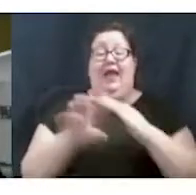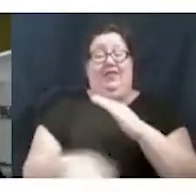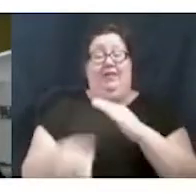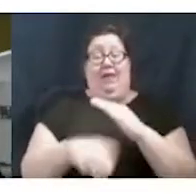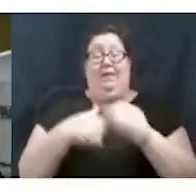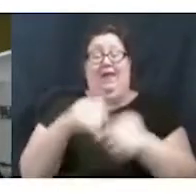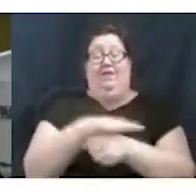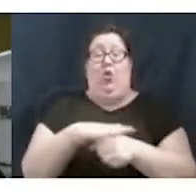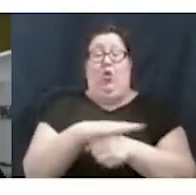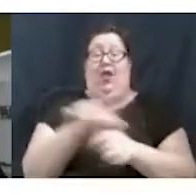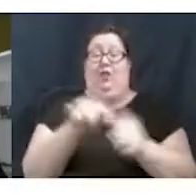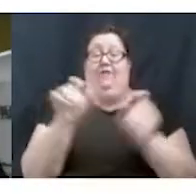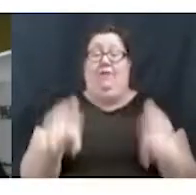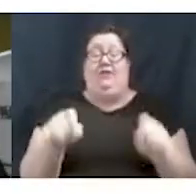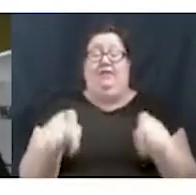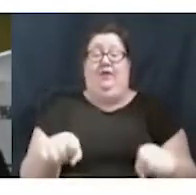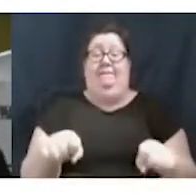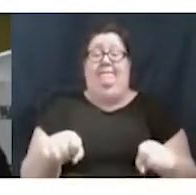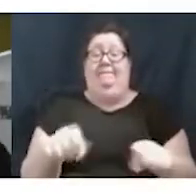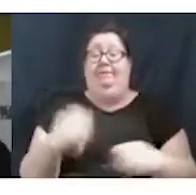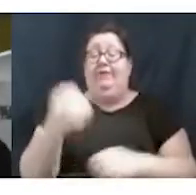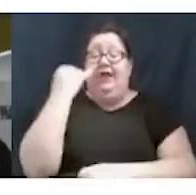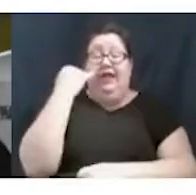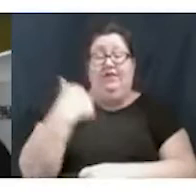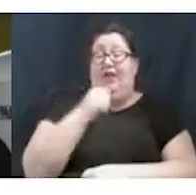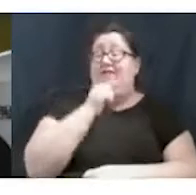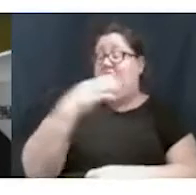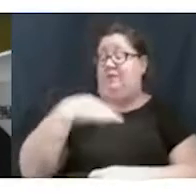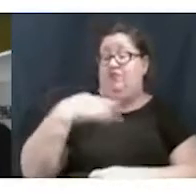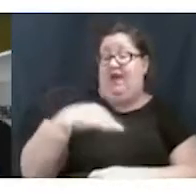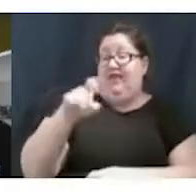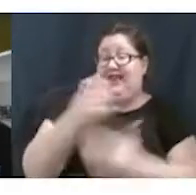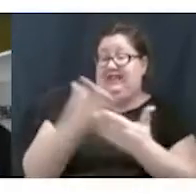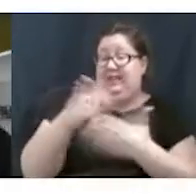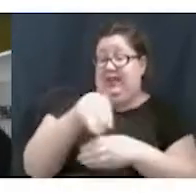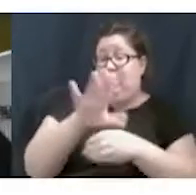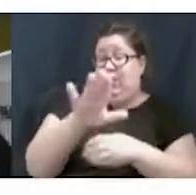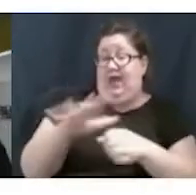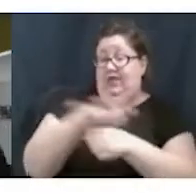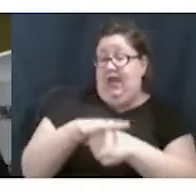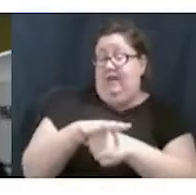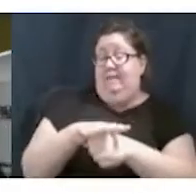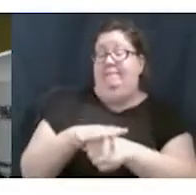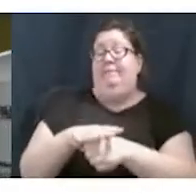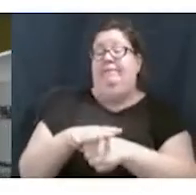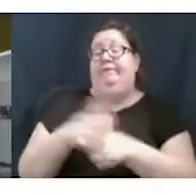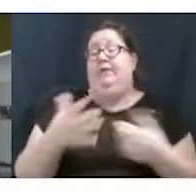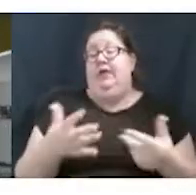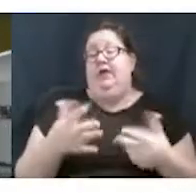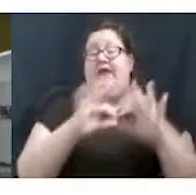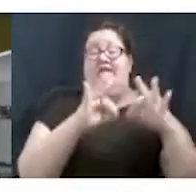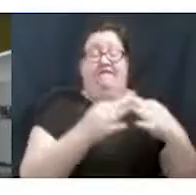whenever possible. If you got a nonprofit that needs something in the area, a